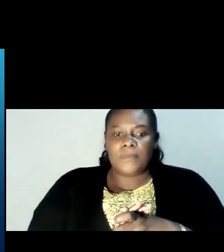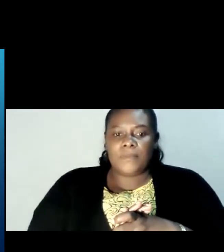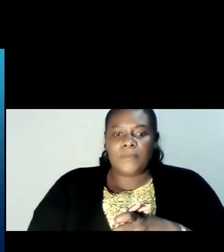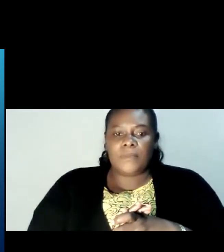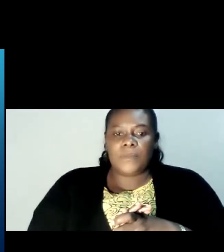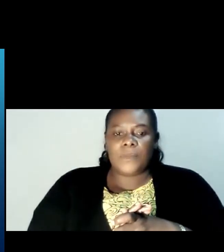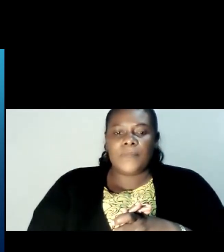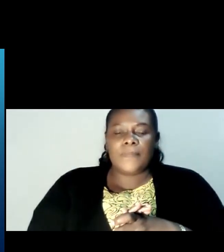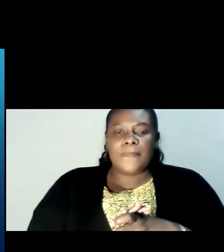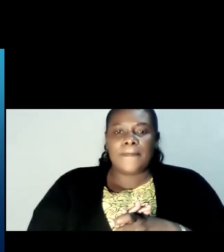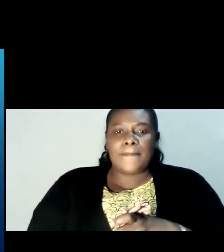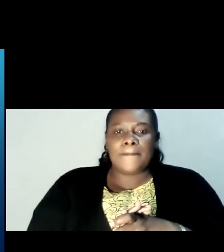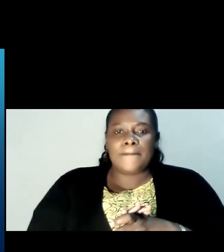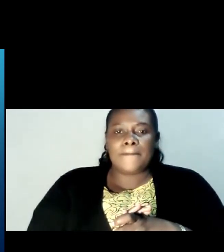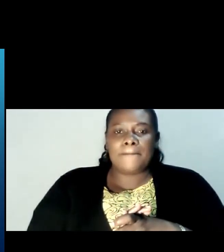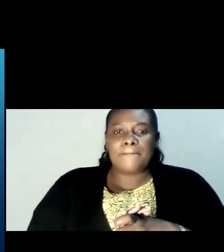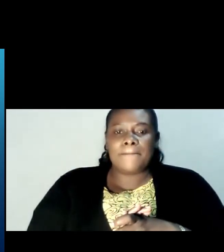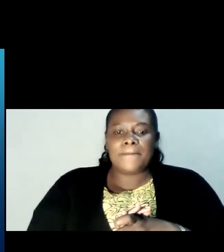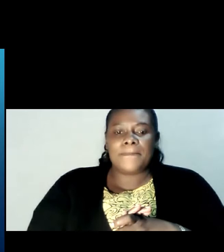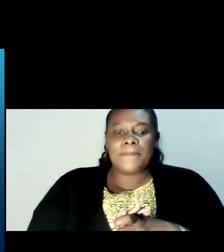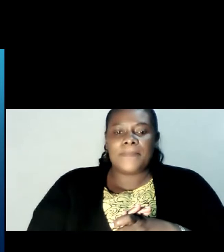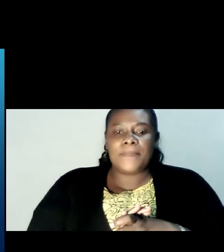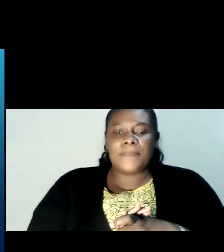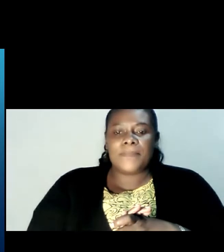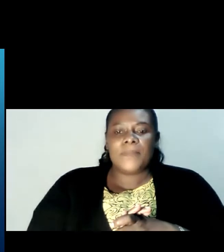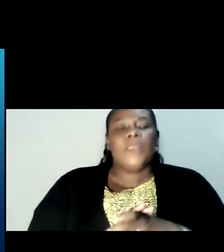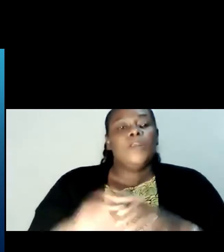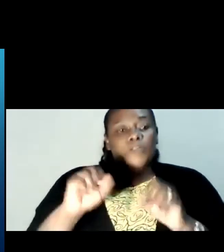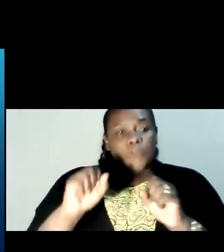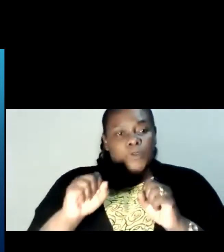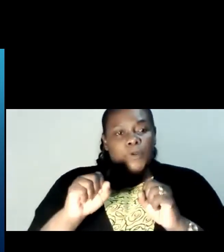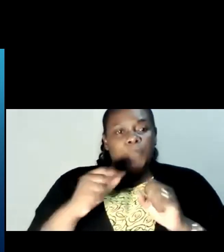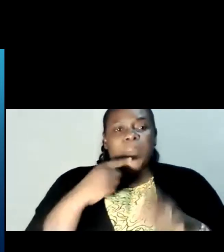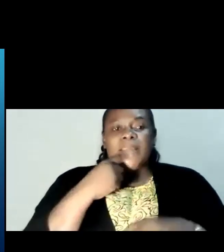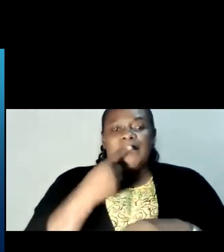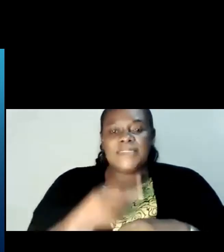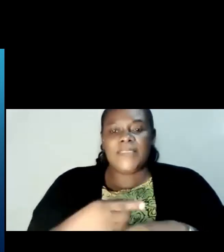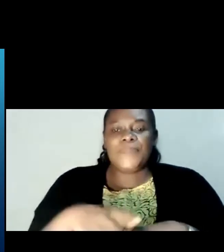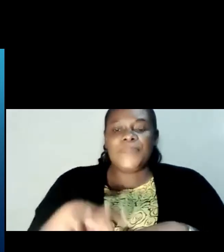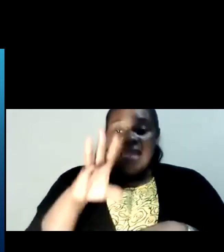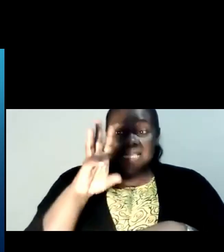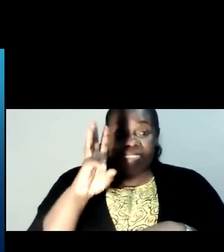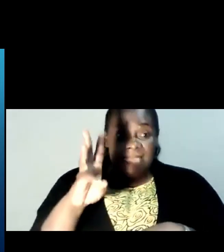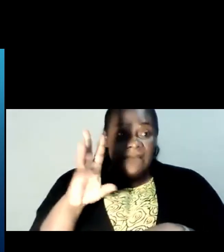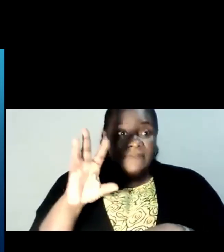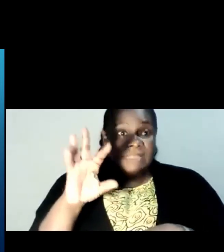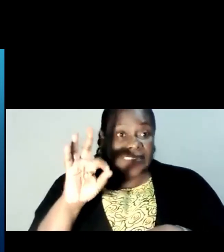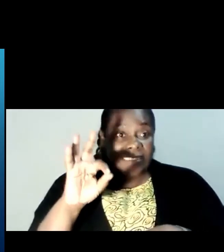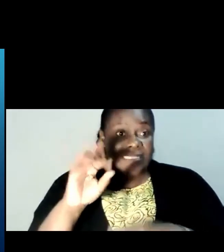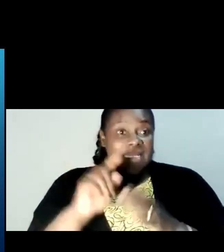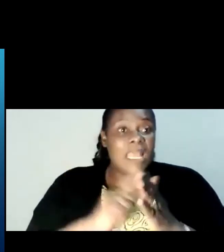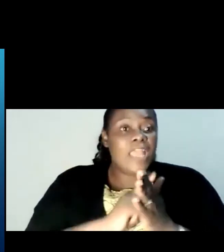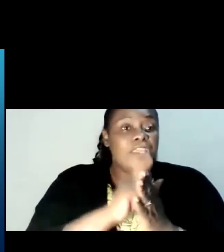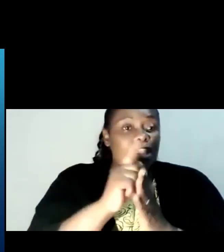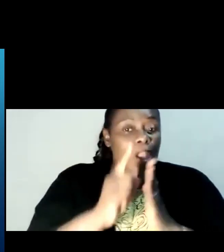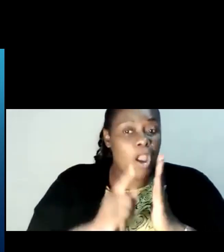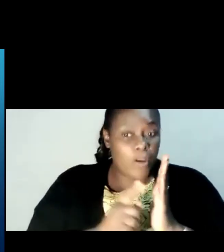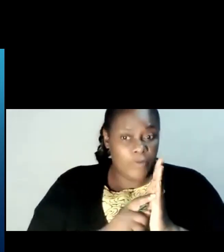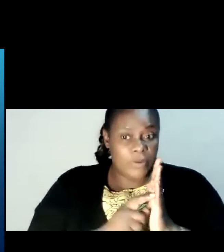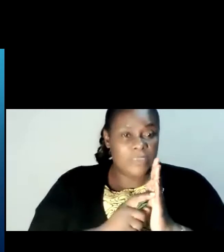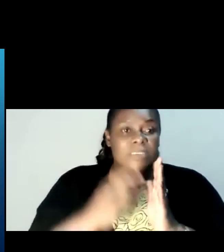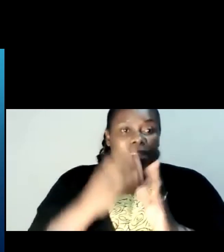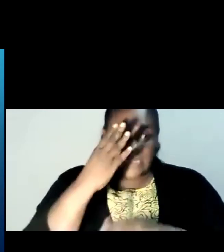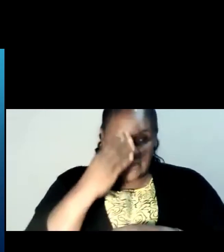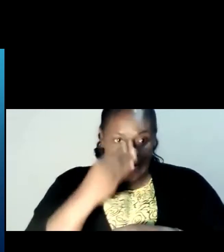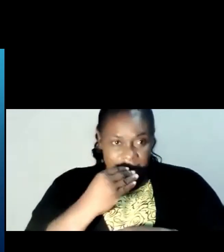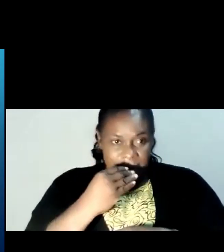recommended number of hours for sleep is 7 to 9 hours. We sleep for much longer periods